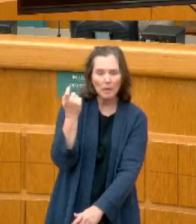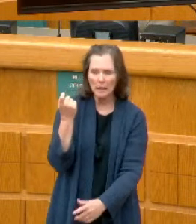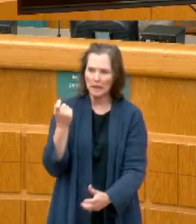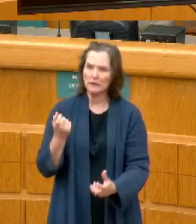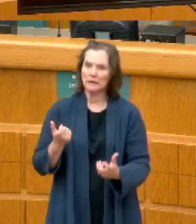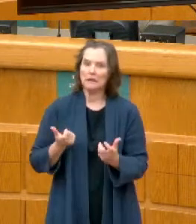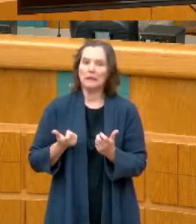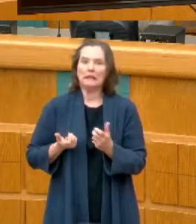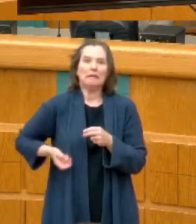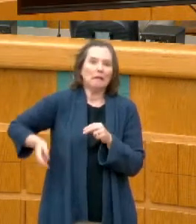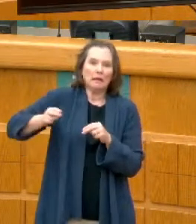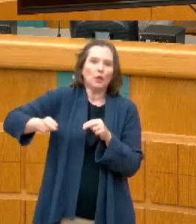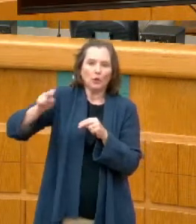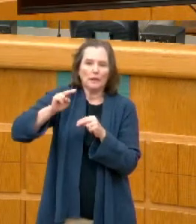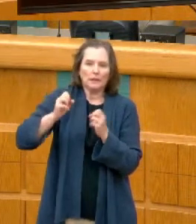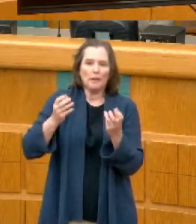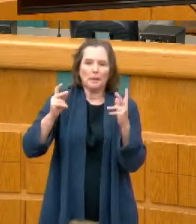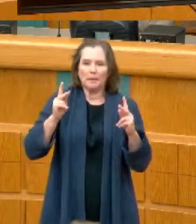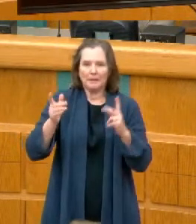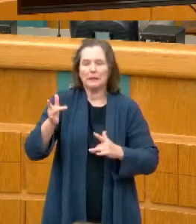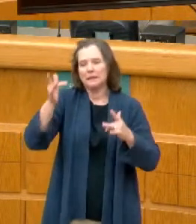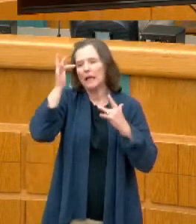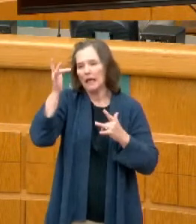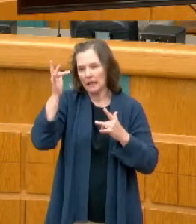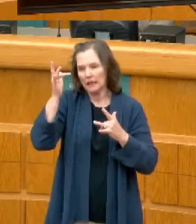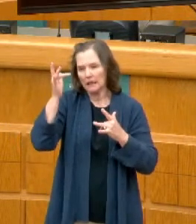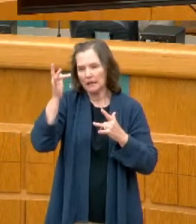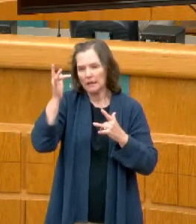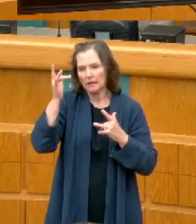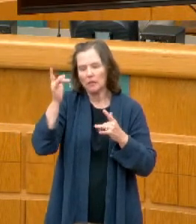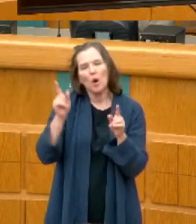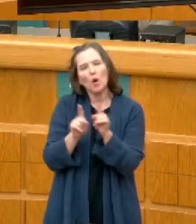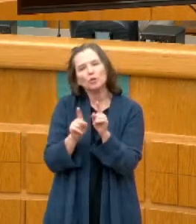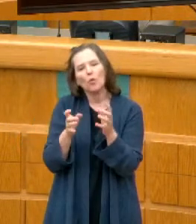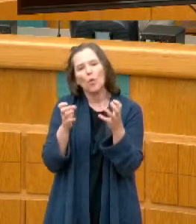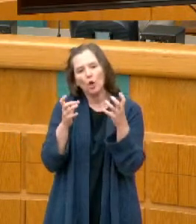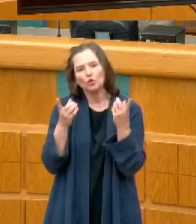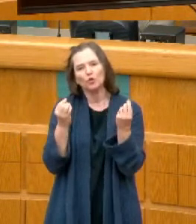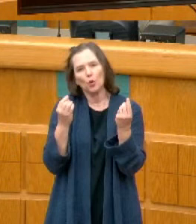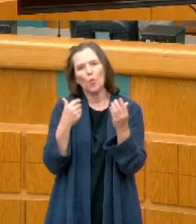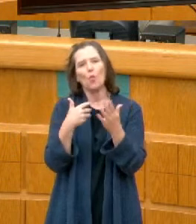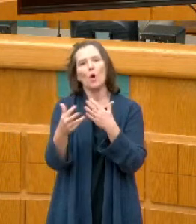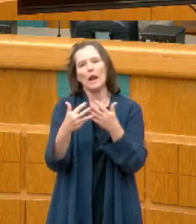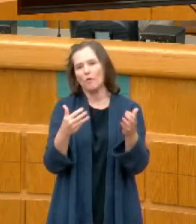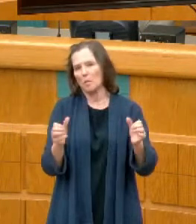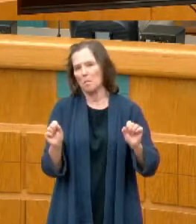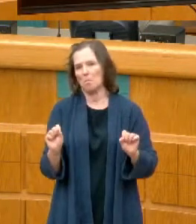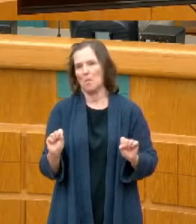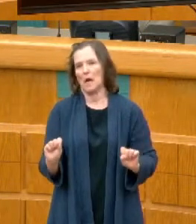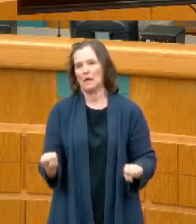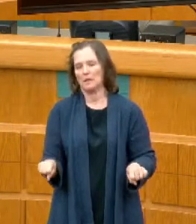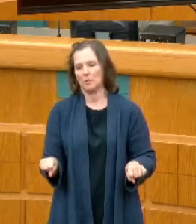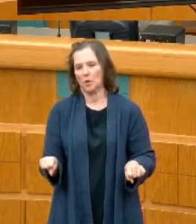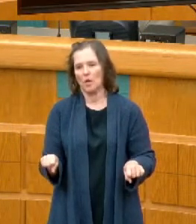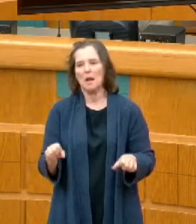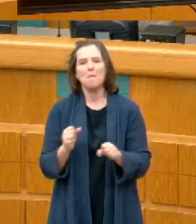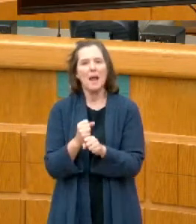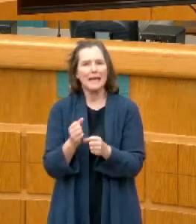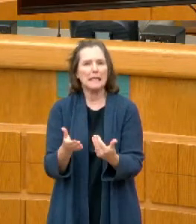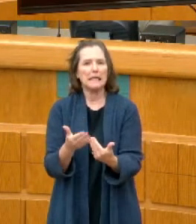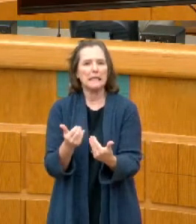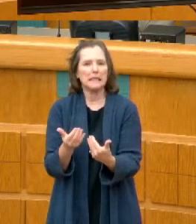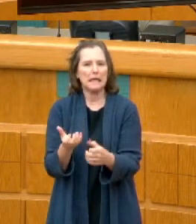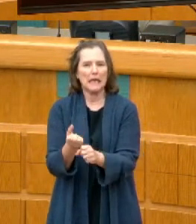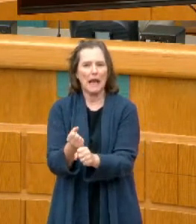here, to get vaccinated, but we want to do everything that we can to make that convenient for you. And we're working